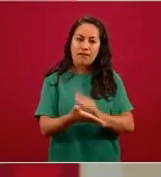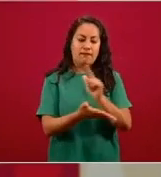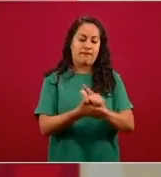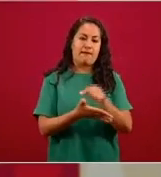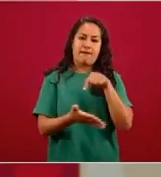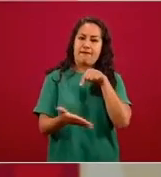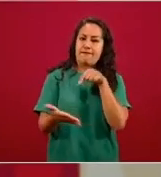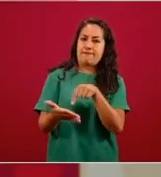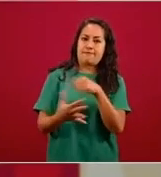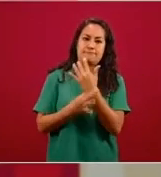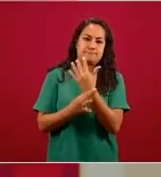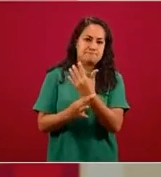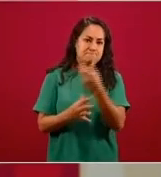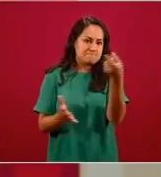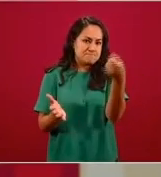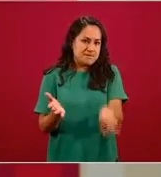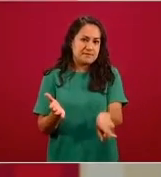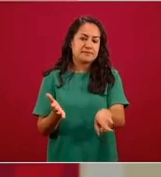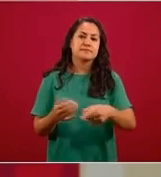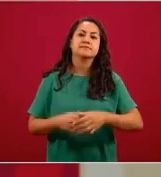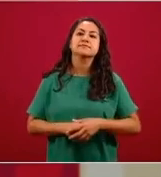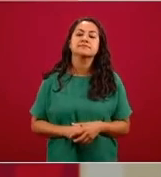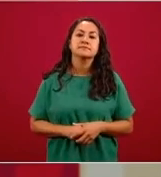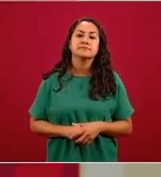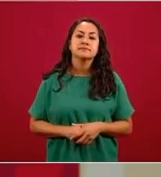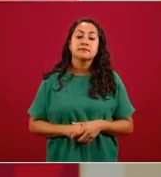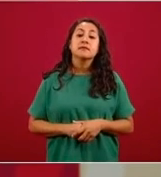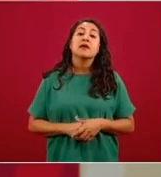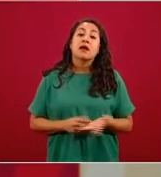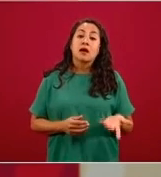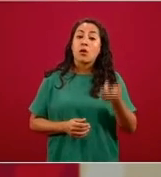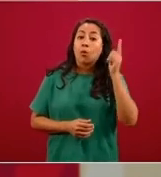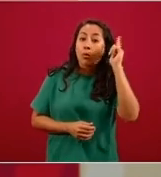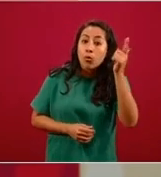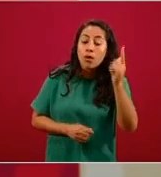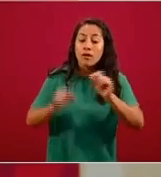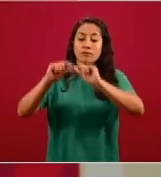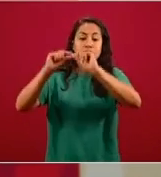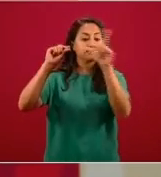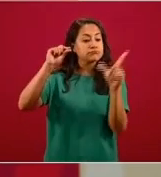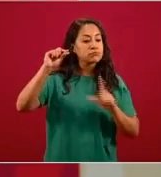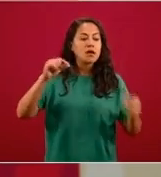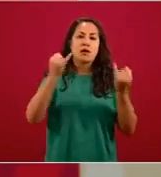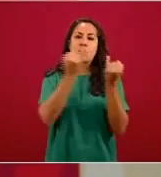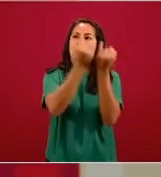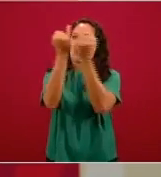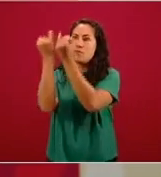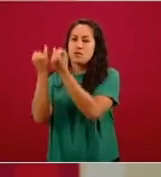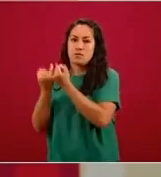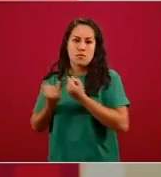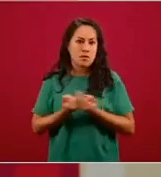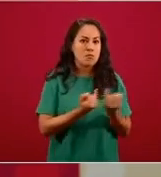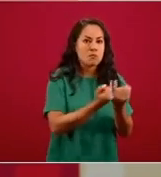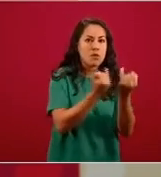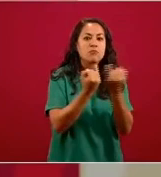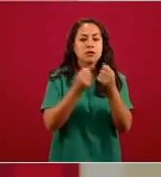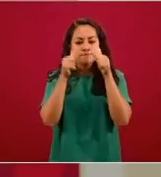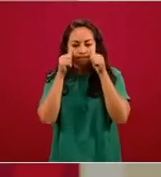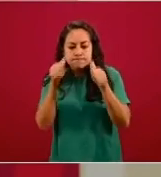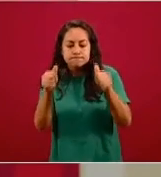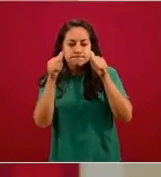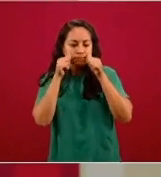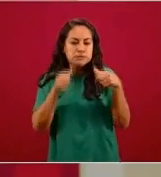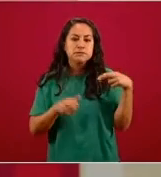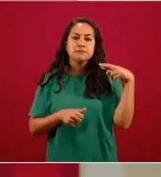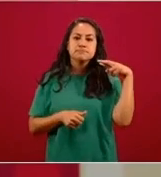attacks and that the aggressors are punished accordingly. And I